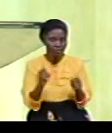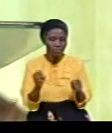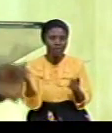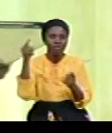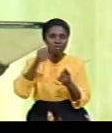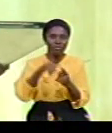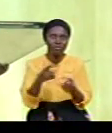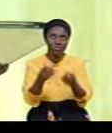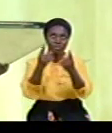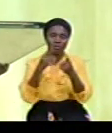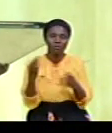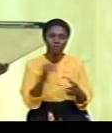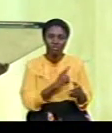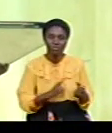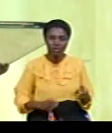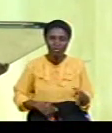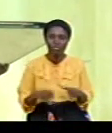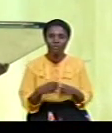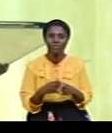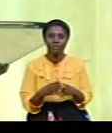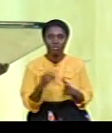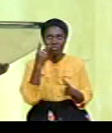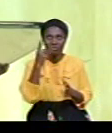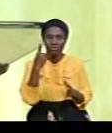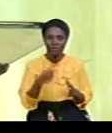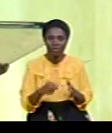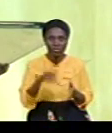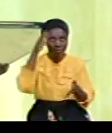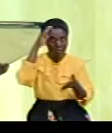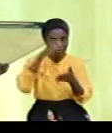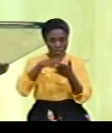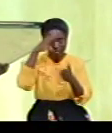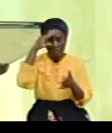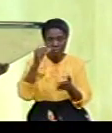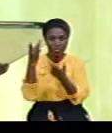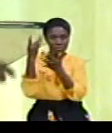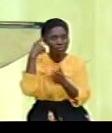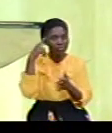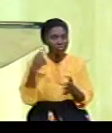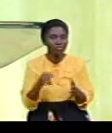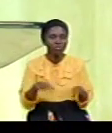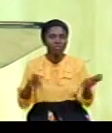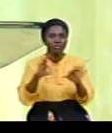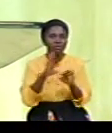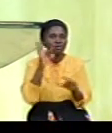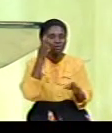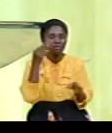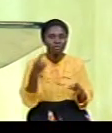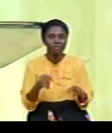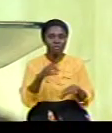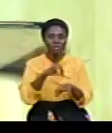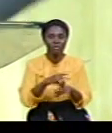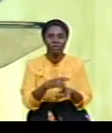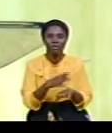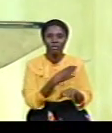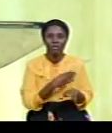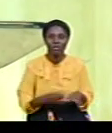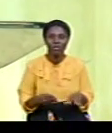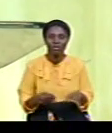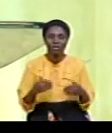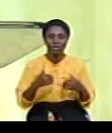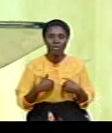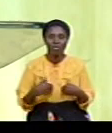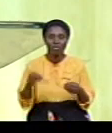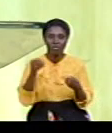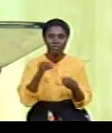Lord. Behold, the husbandman waiteth for the precious fruit of the earth and has long patience for it until he